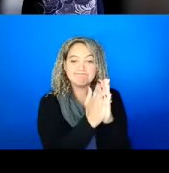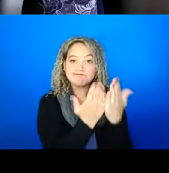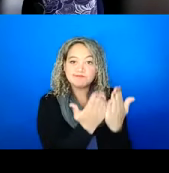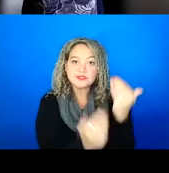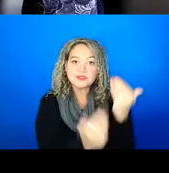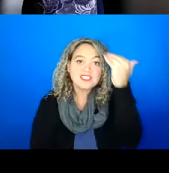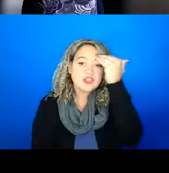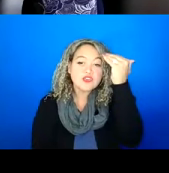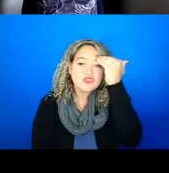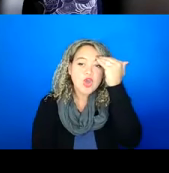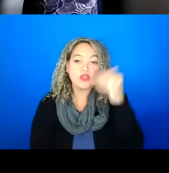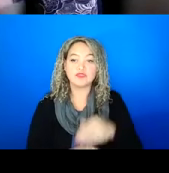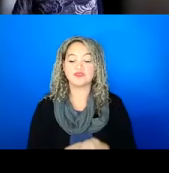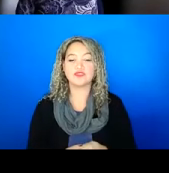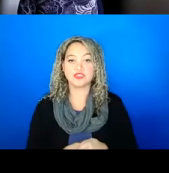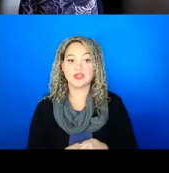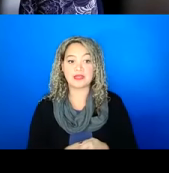that we